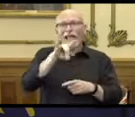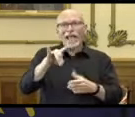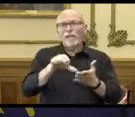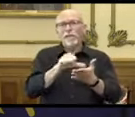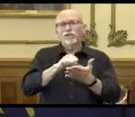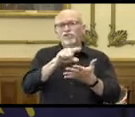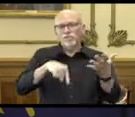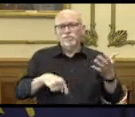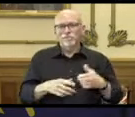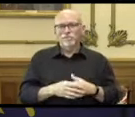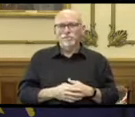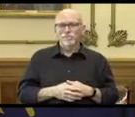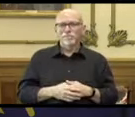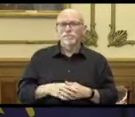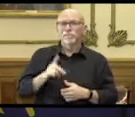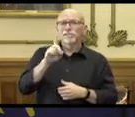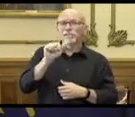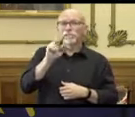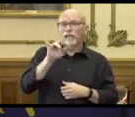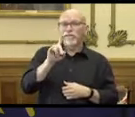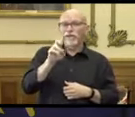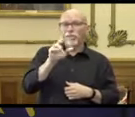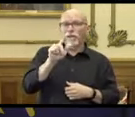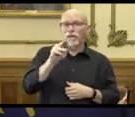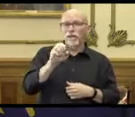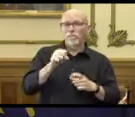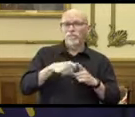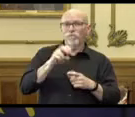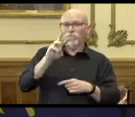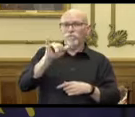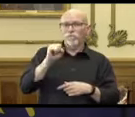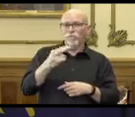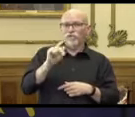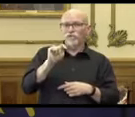pages. David Williams, Wish TV.